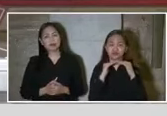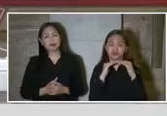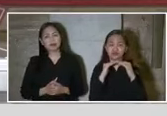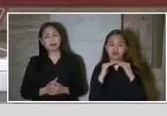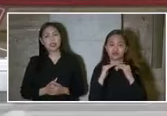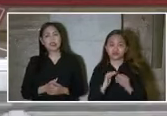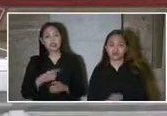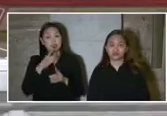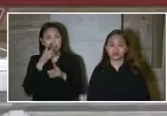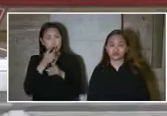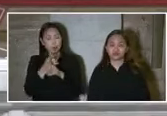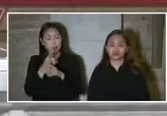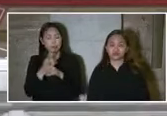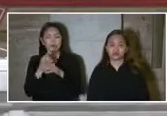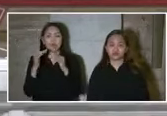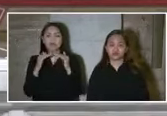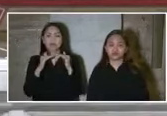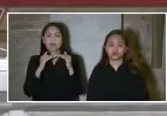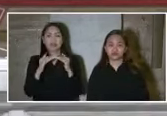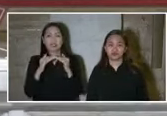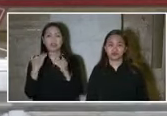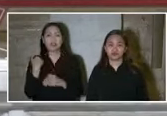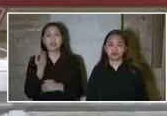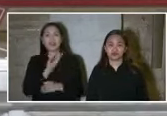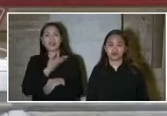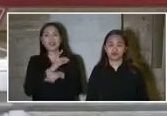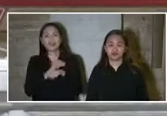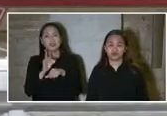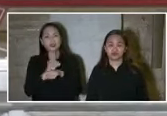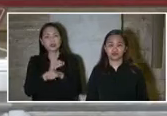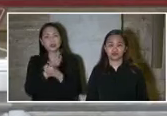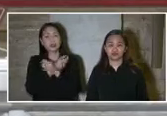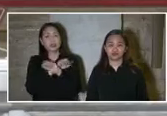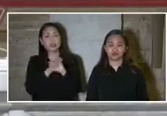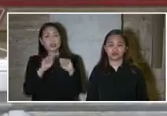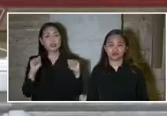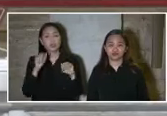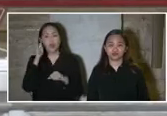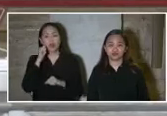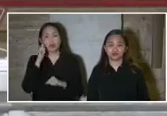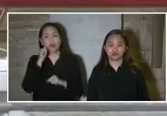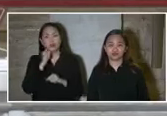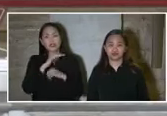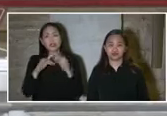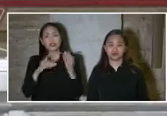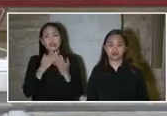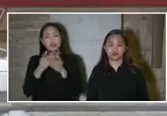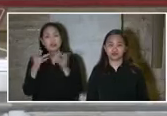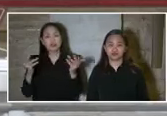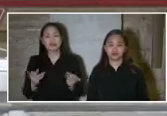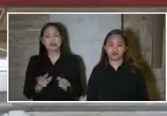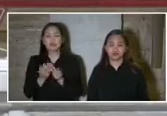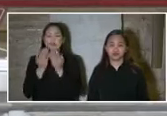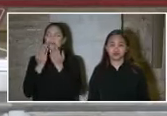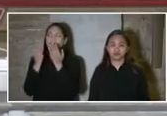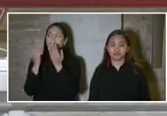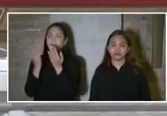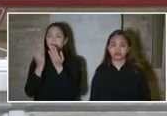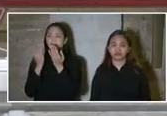is truly right and just, our duty and our salvation, always and everywhere to give you